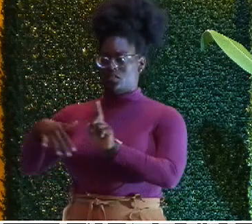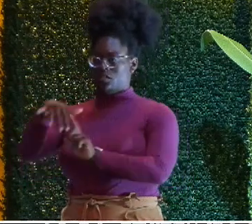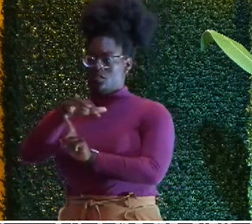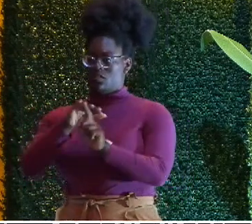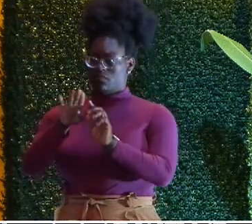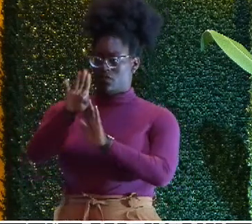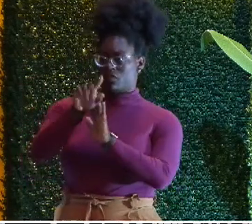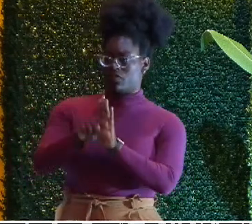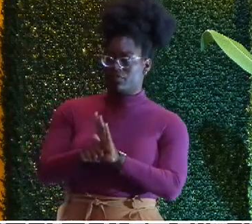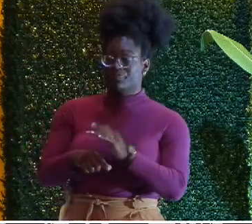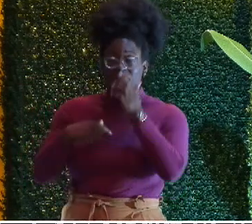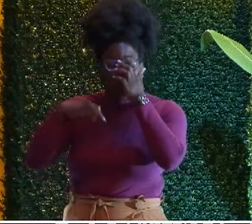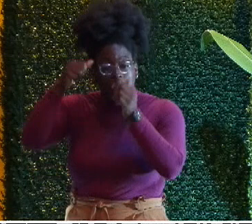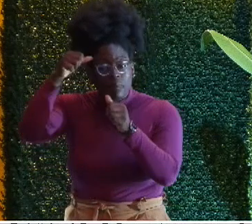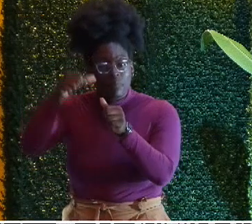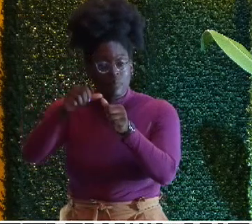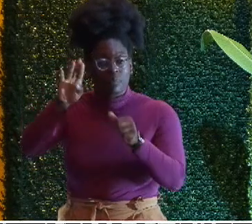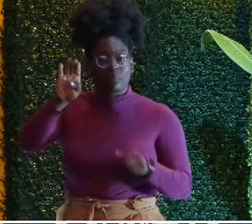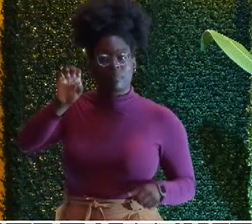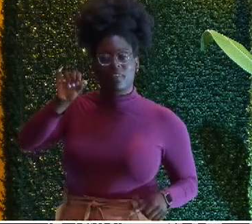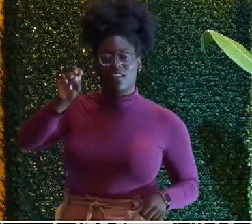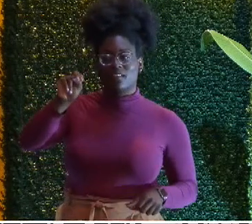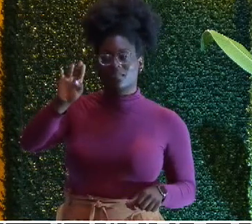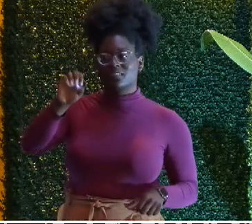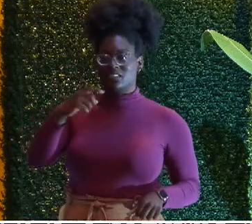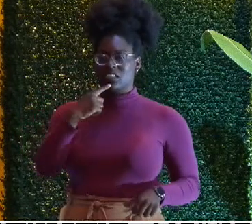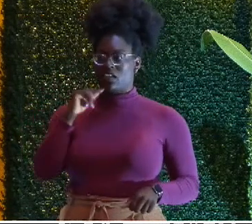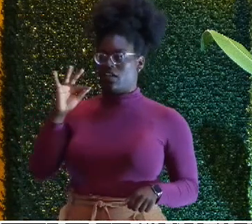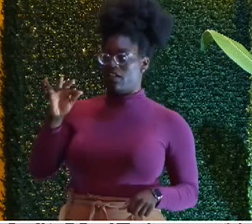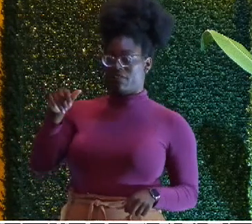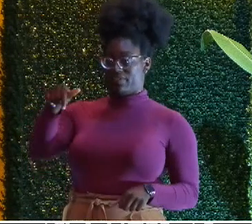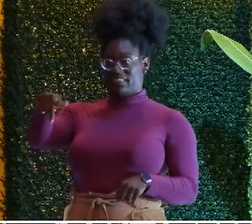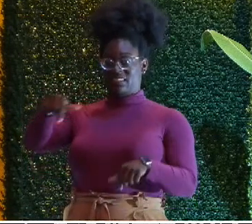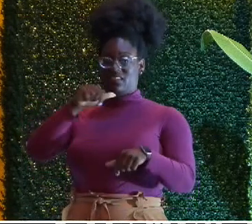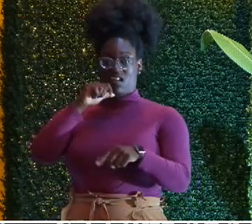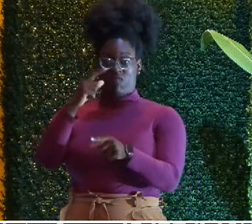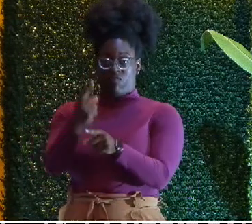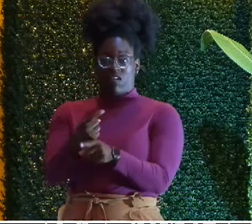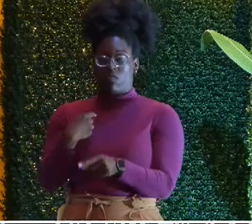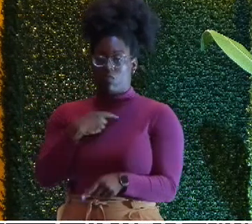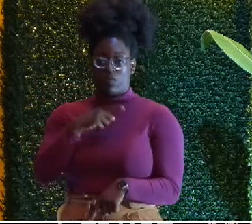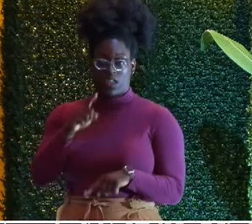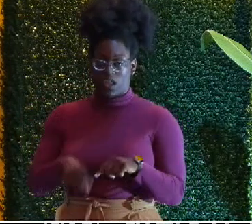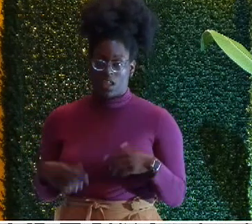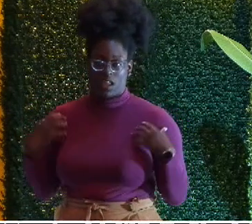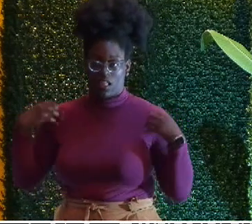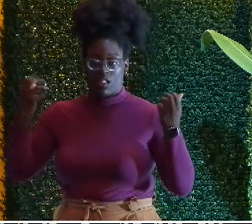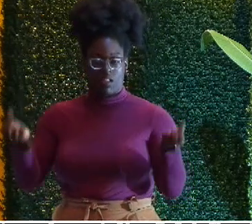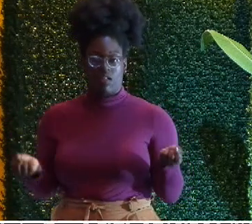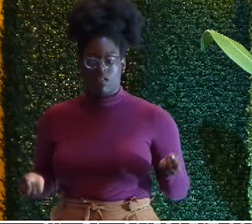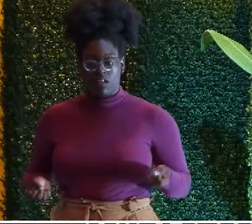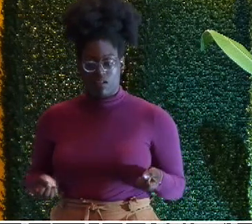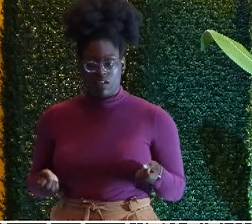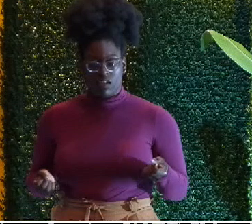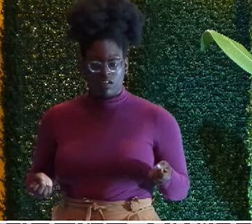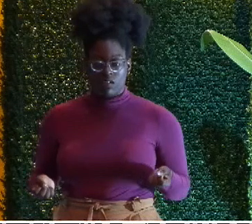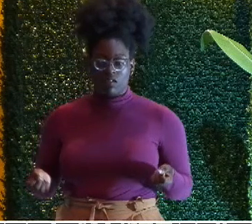heal. But y'all, we need to see that as something that, like a calling. Black